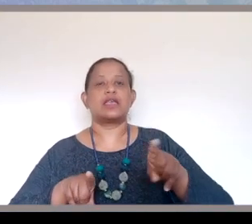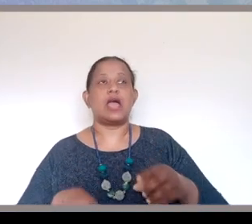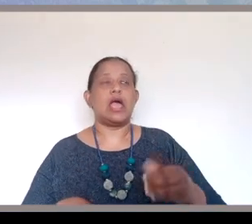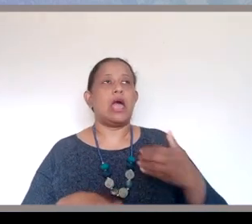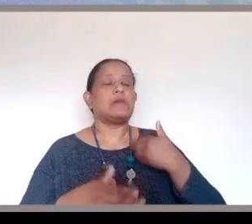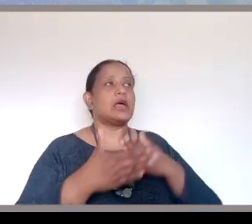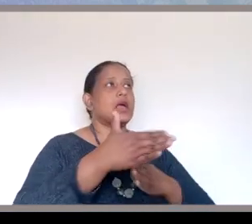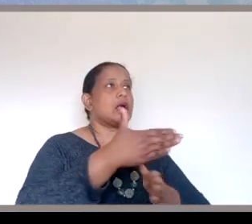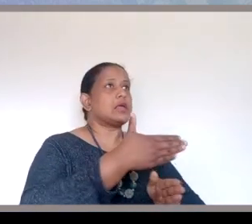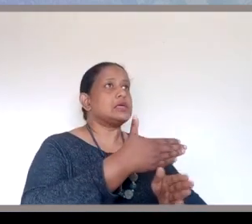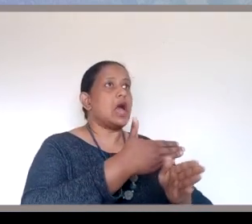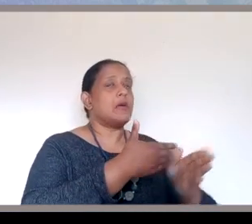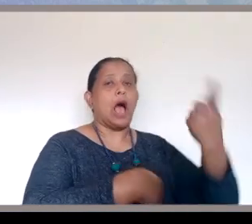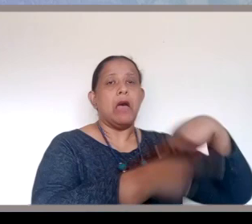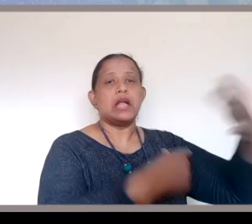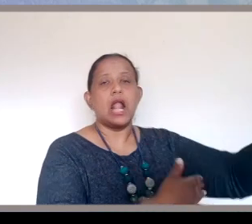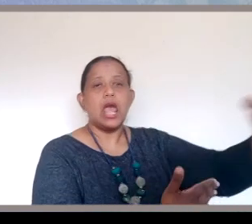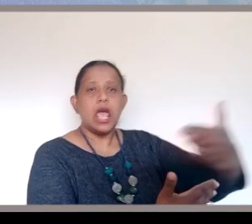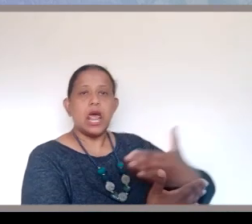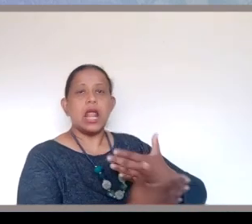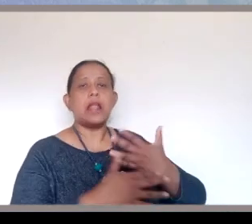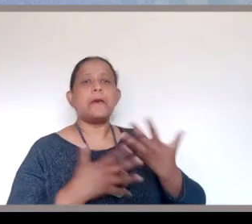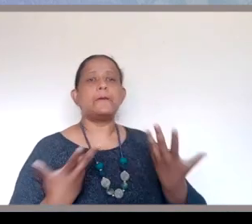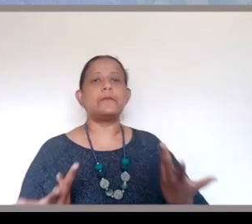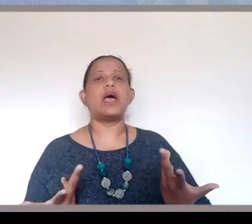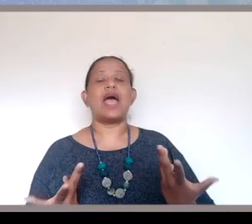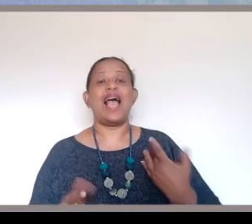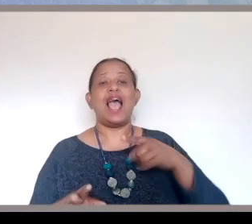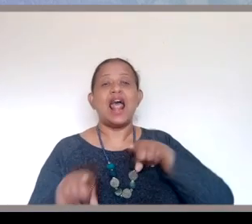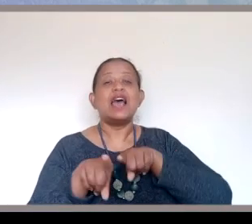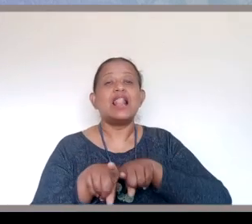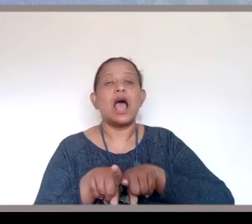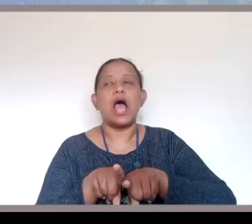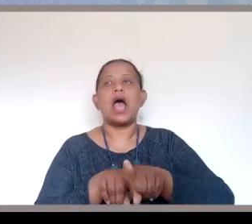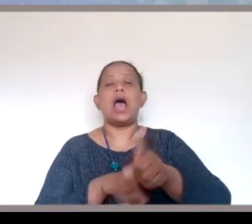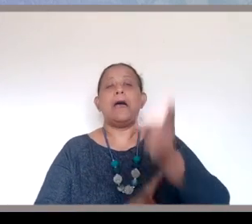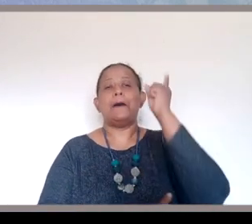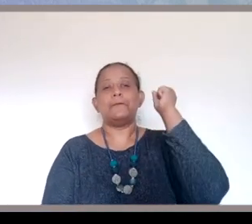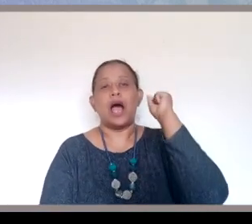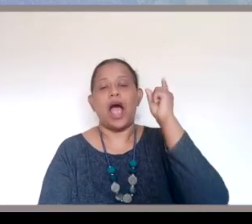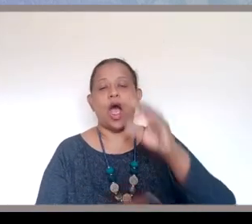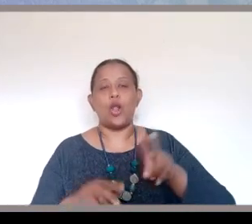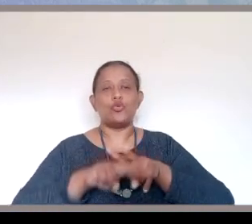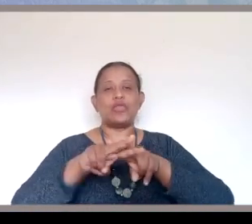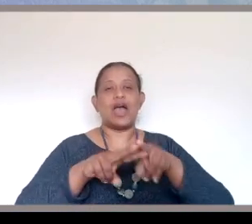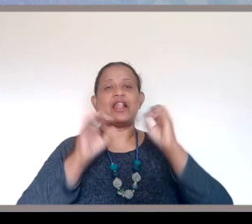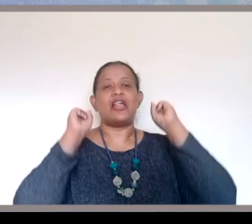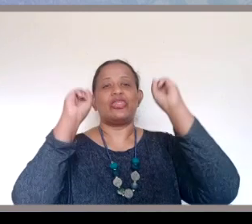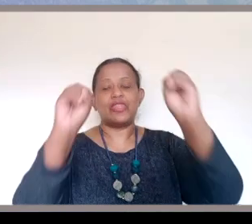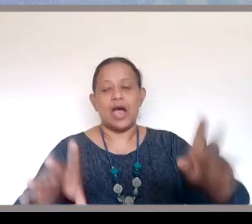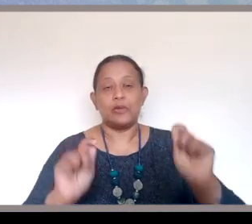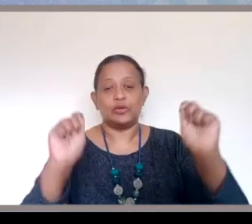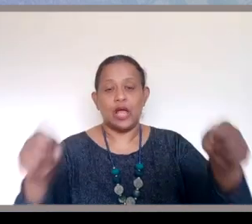bait. The right kind of bait for the right kind of fish. How many fish will you